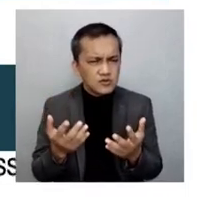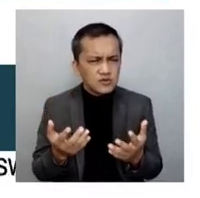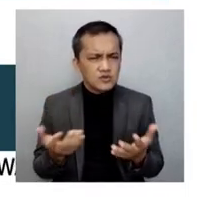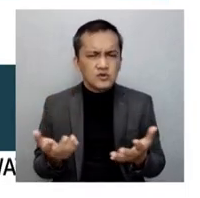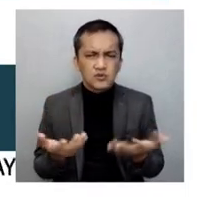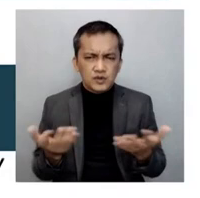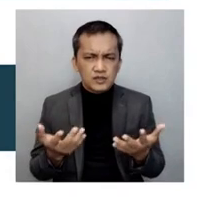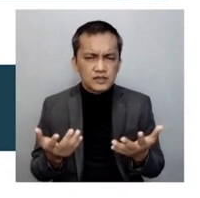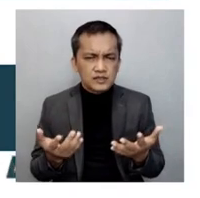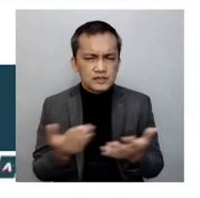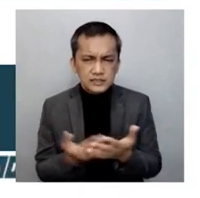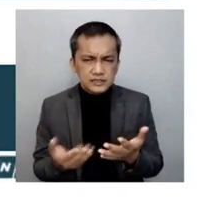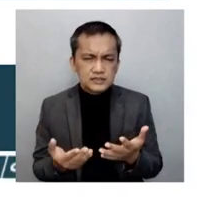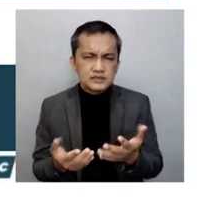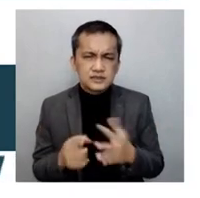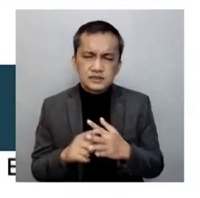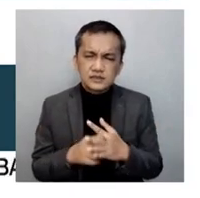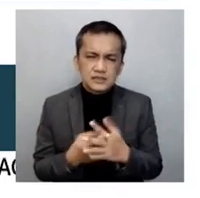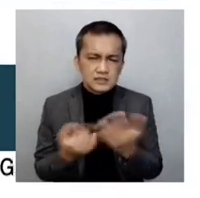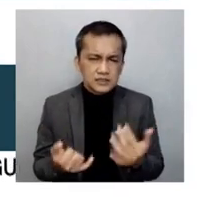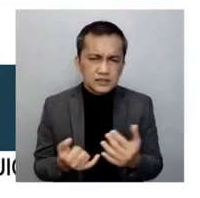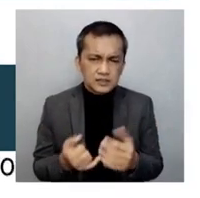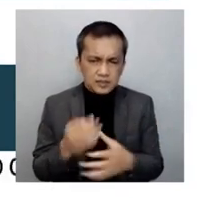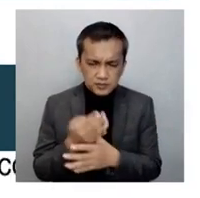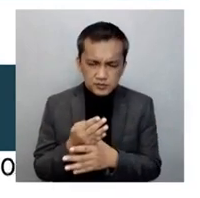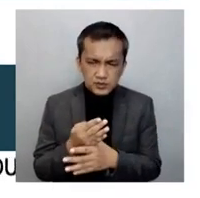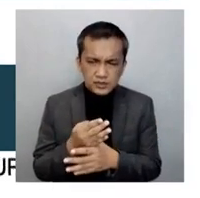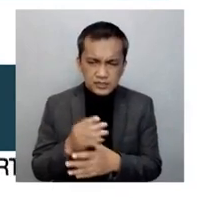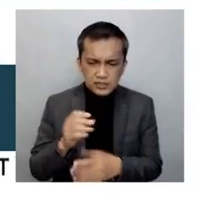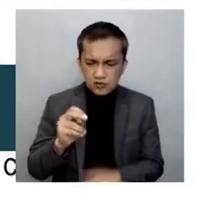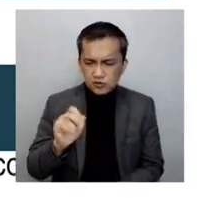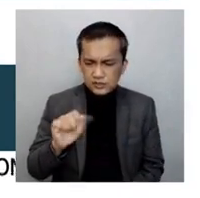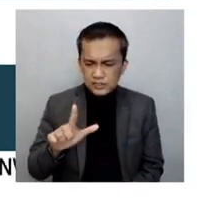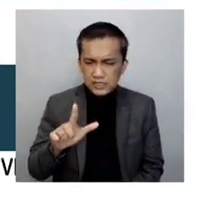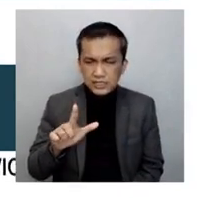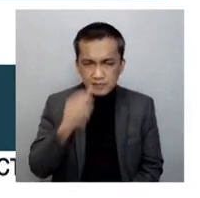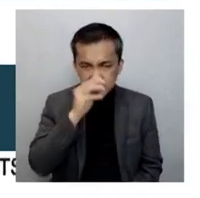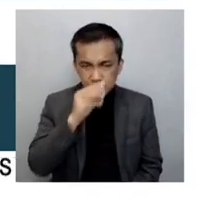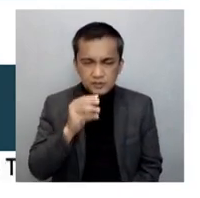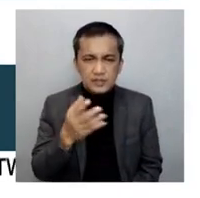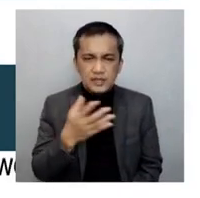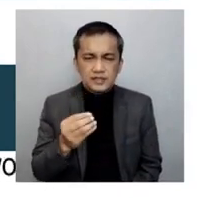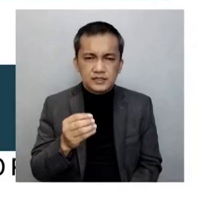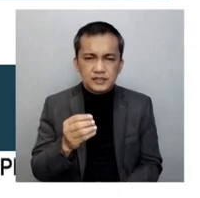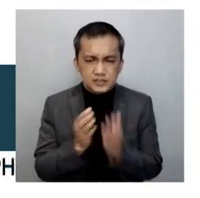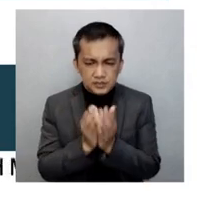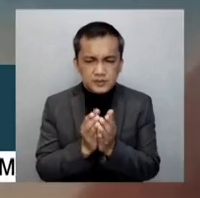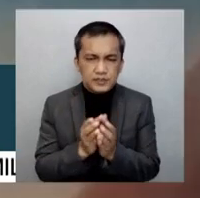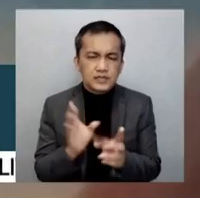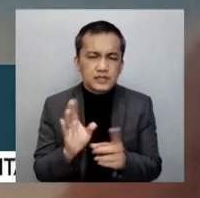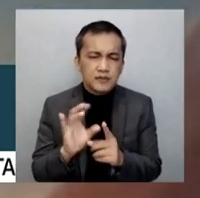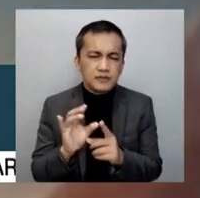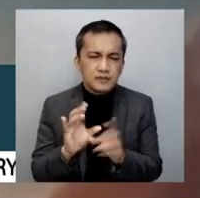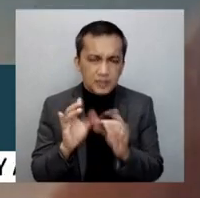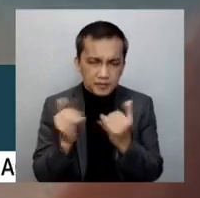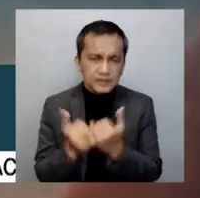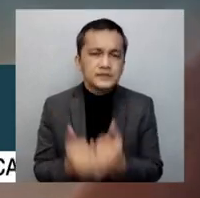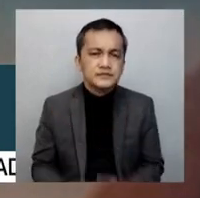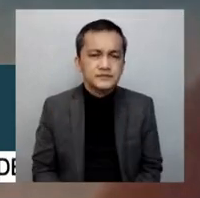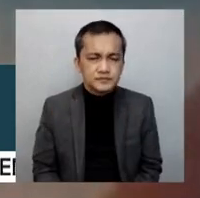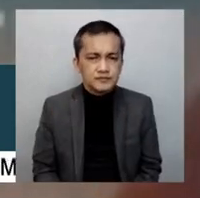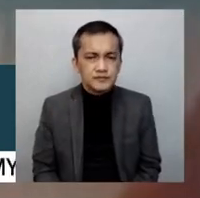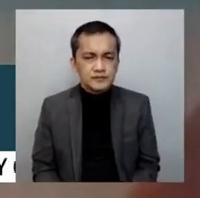Where do things stand now between Oriental Mindoro and the shipping company? Go ahead, Governor. Yes, it's very clear. That's why during the declaration